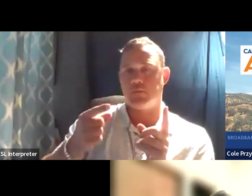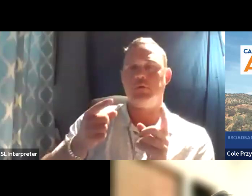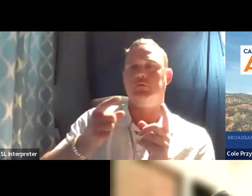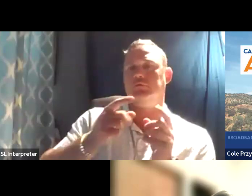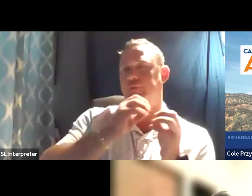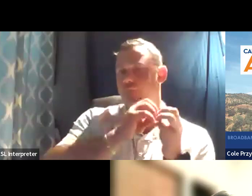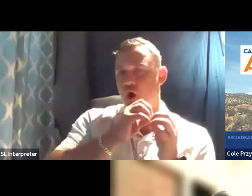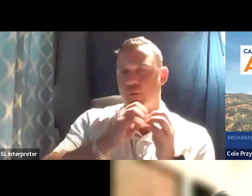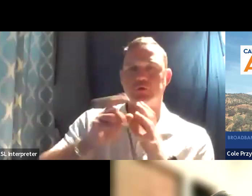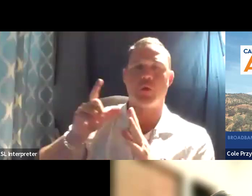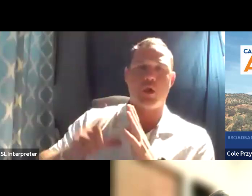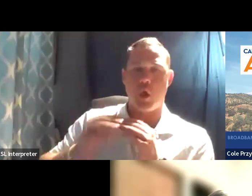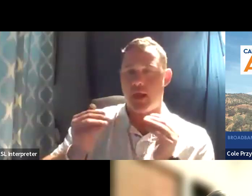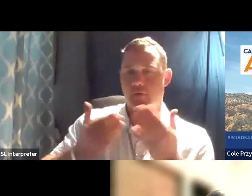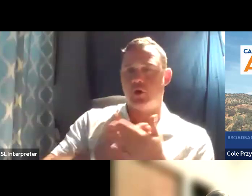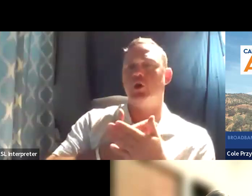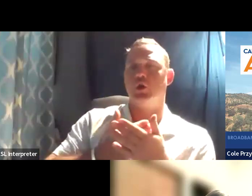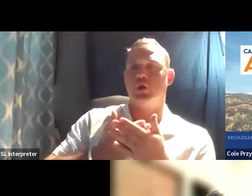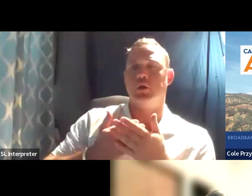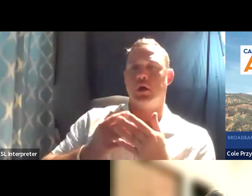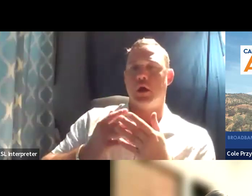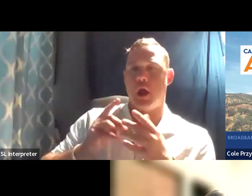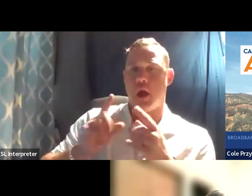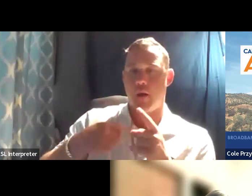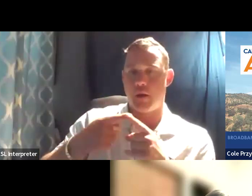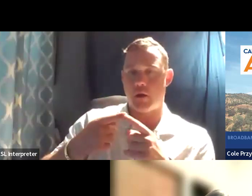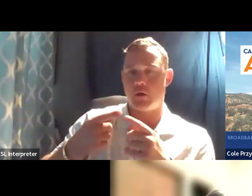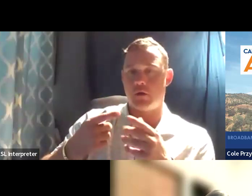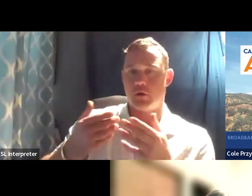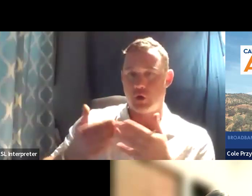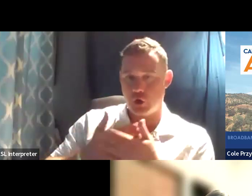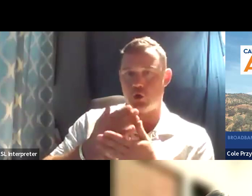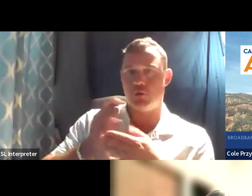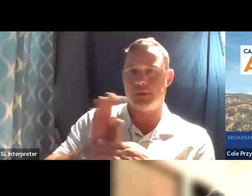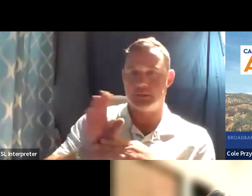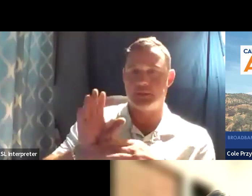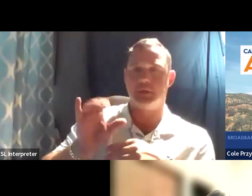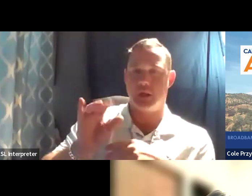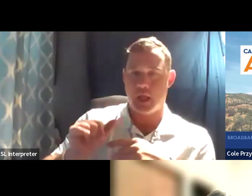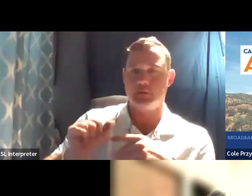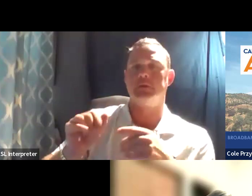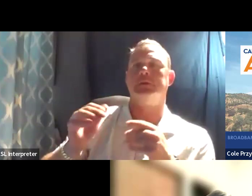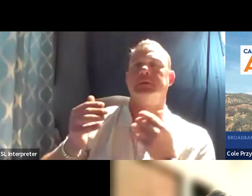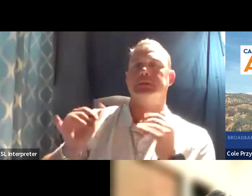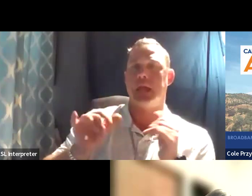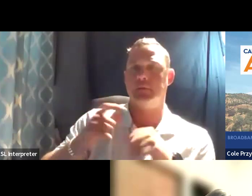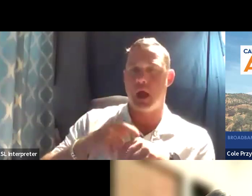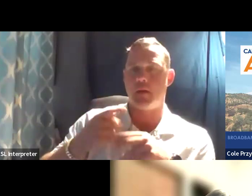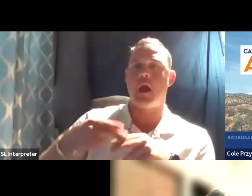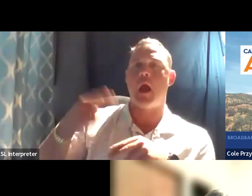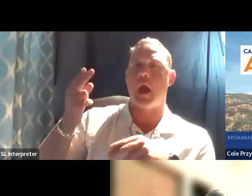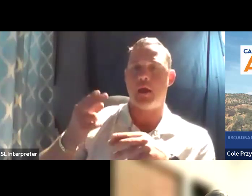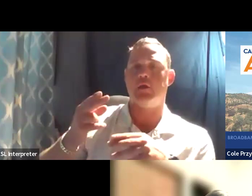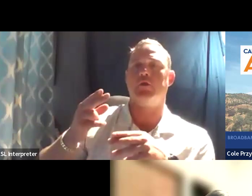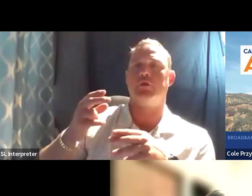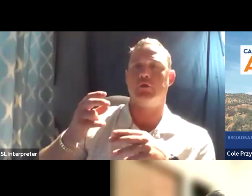refurbished or low level new, but how about new business class at the same time, we're looking at higher end